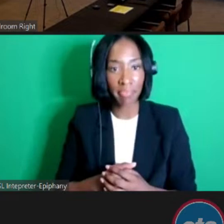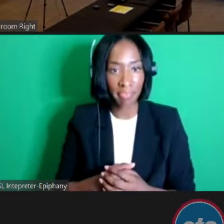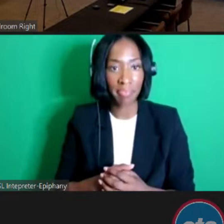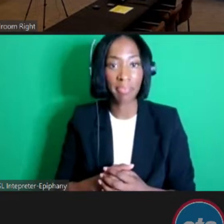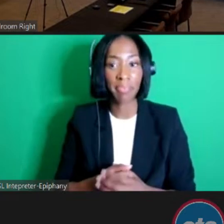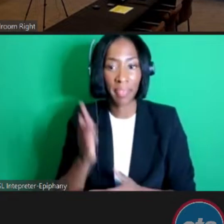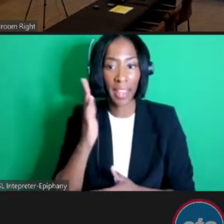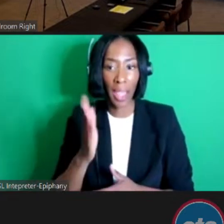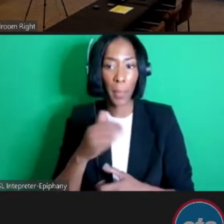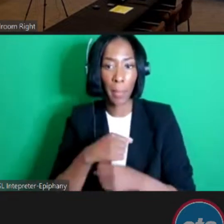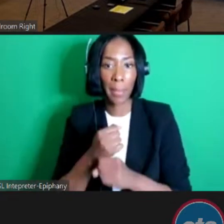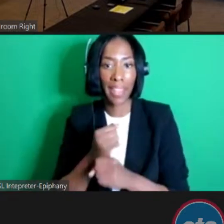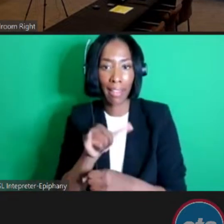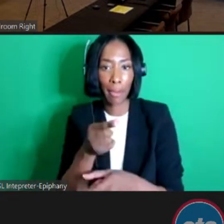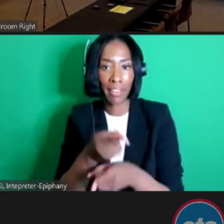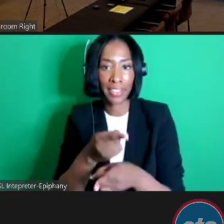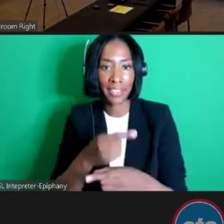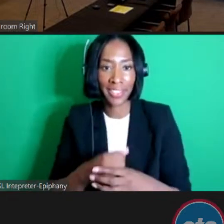to you.